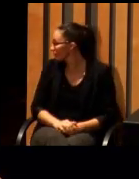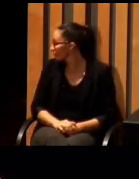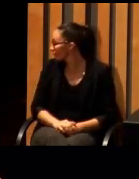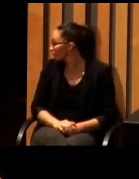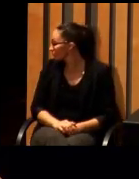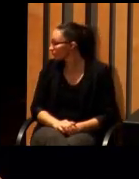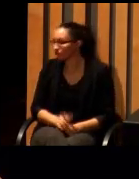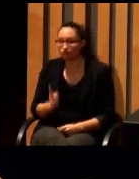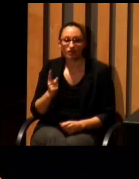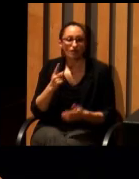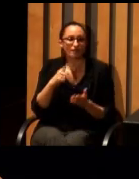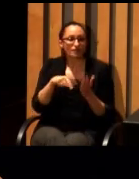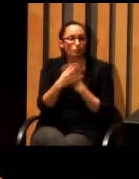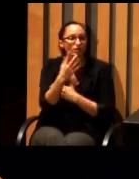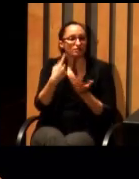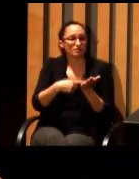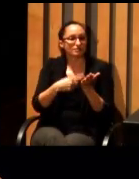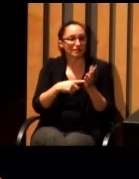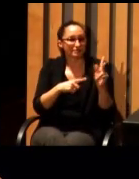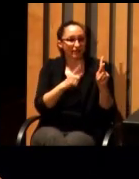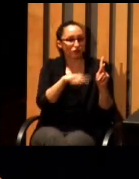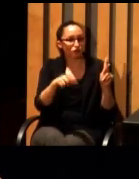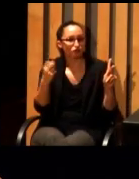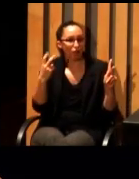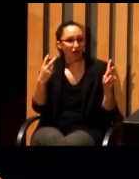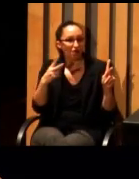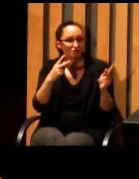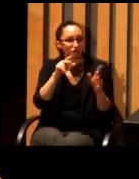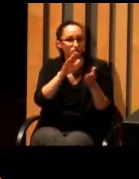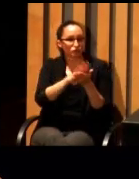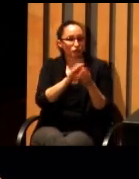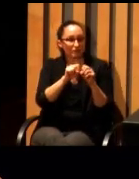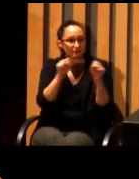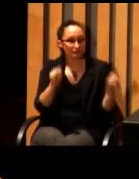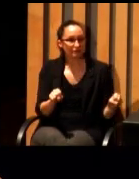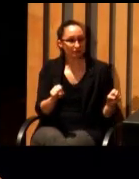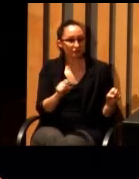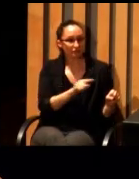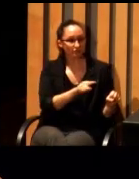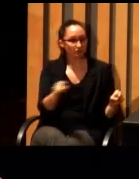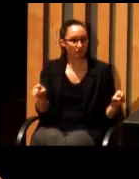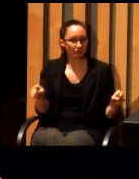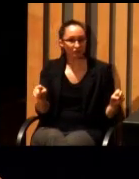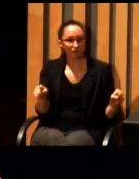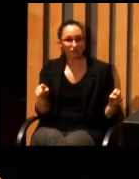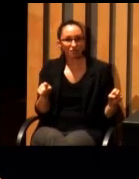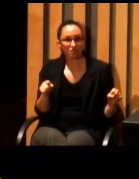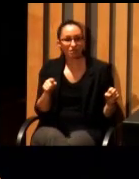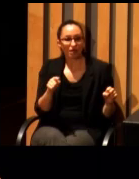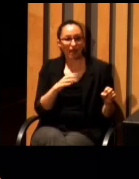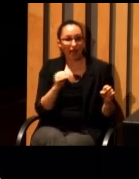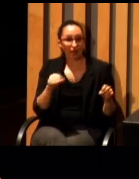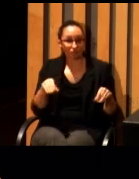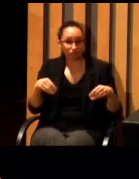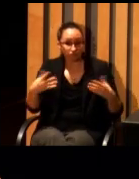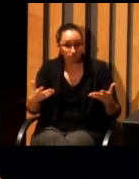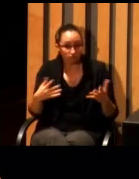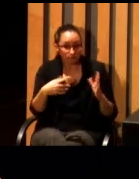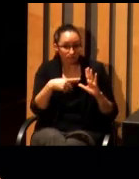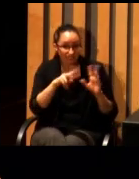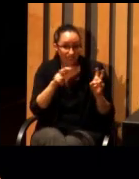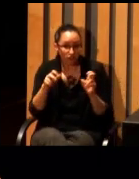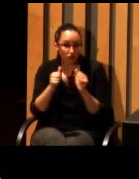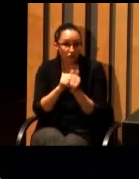using K-12 school systems and presenting these issues to